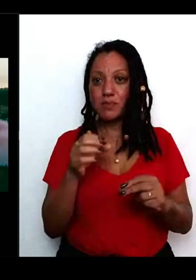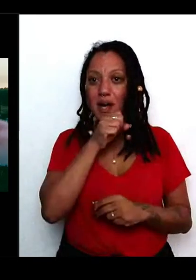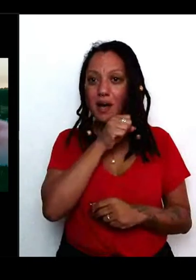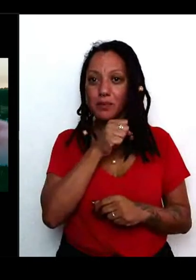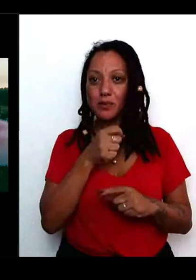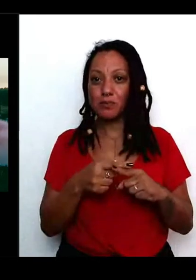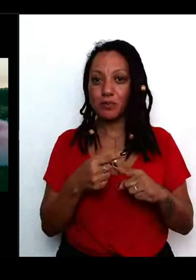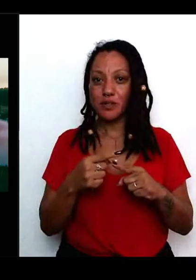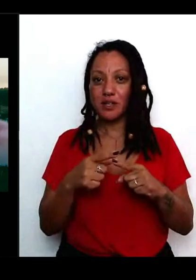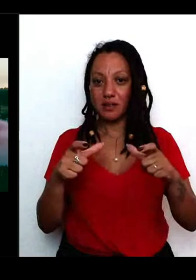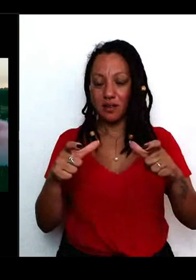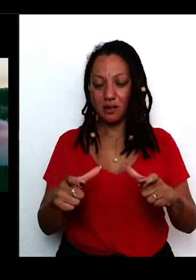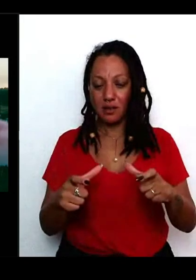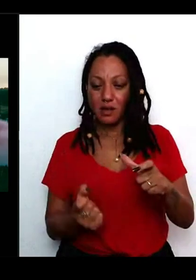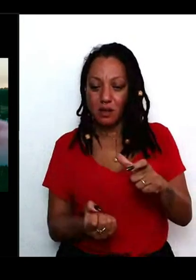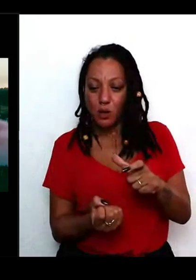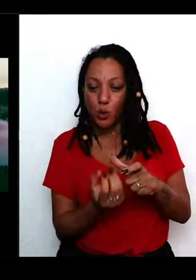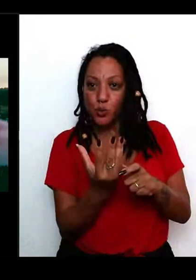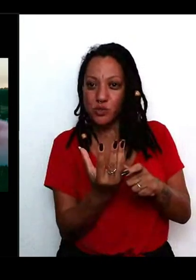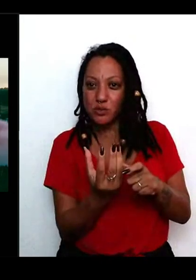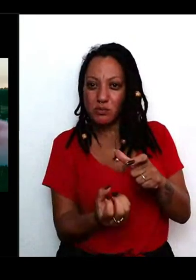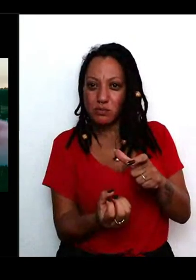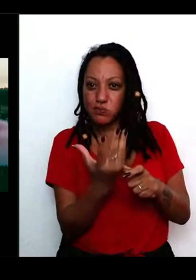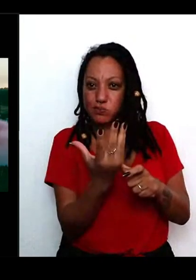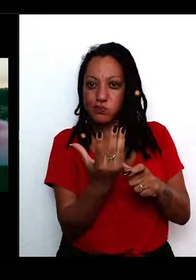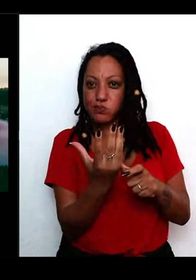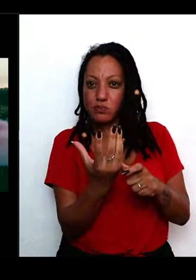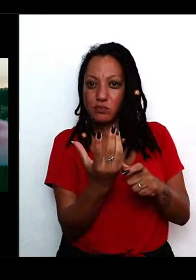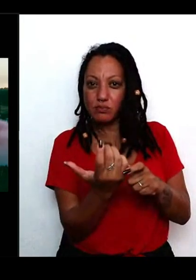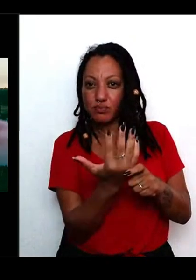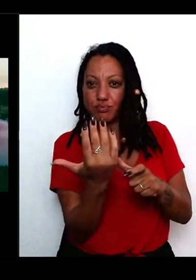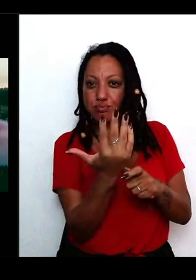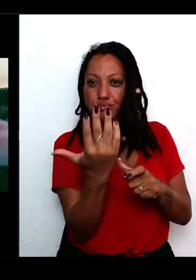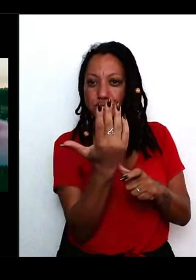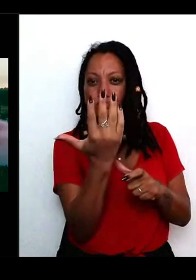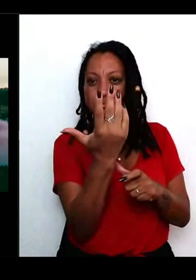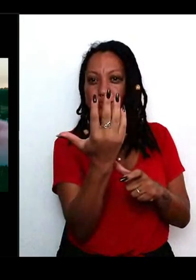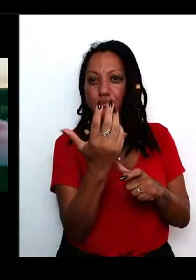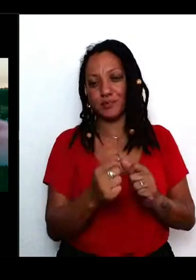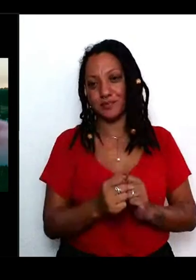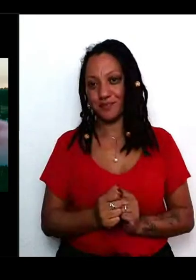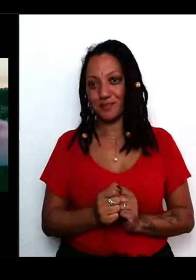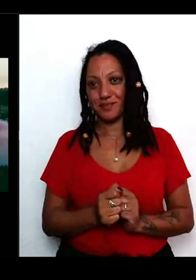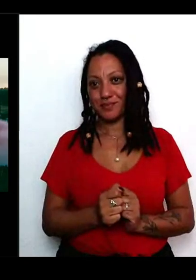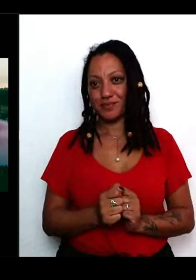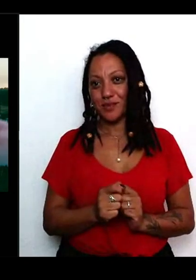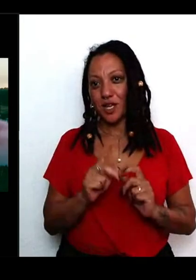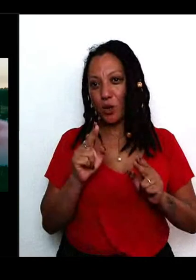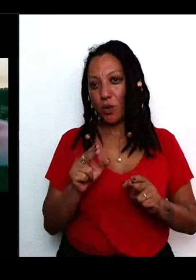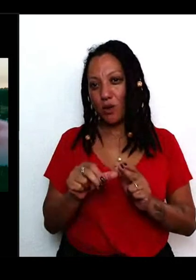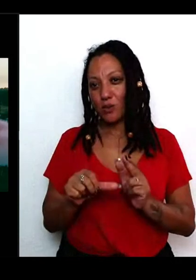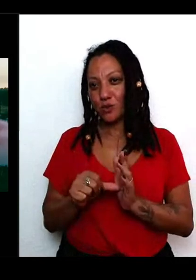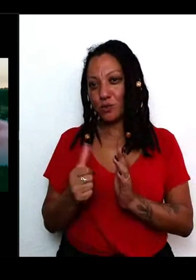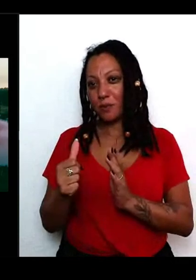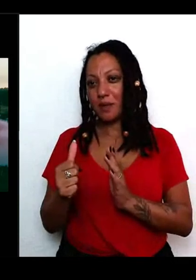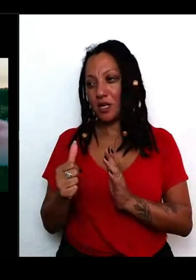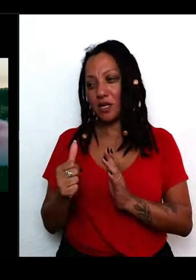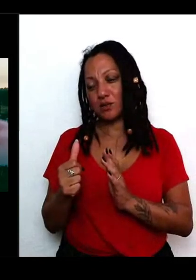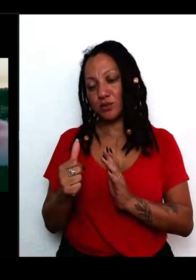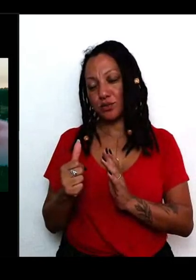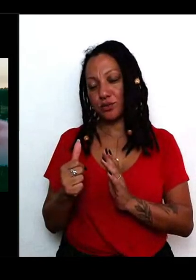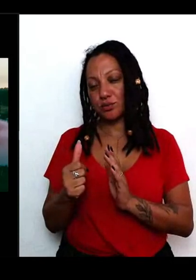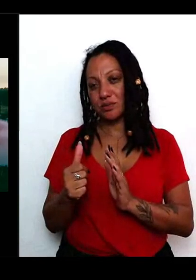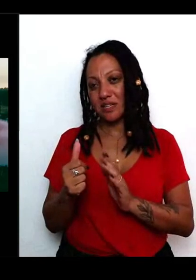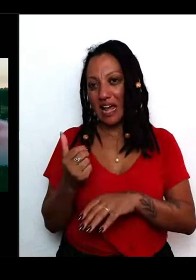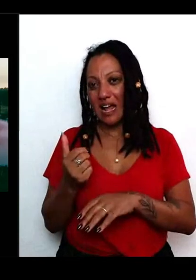in her early feminist essays was very important to me because what does that mean to come from